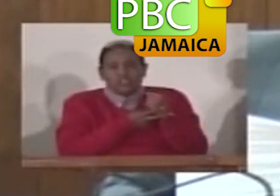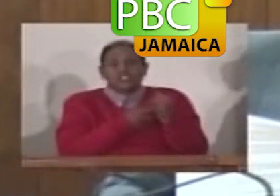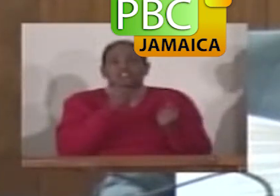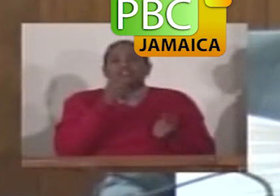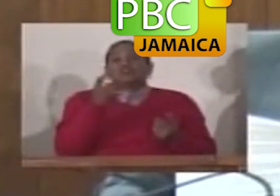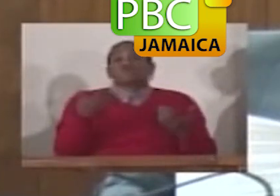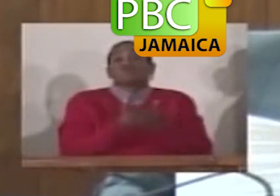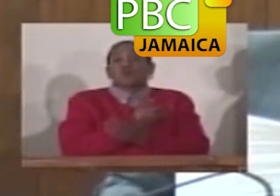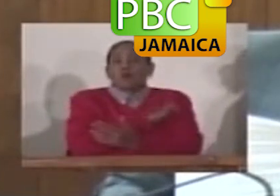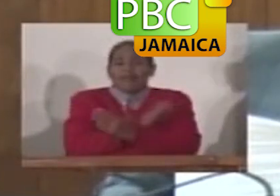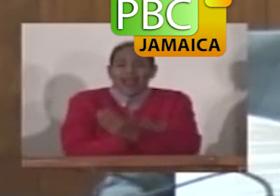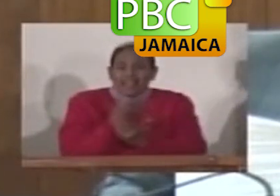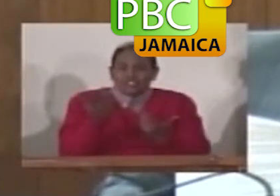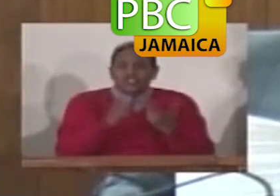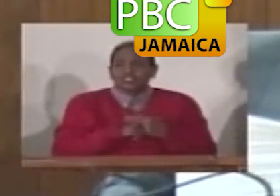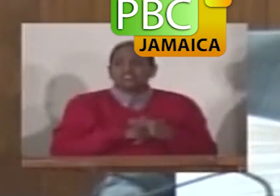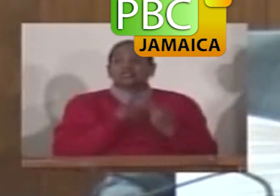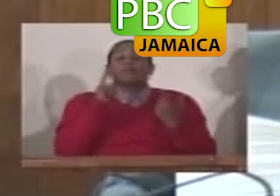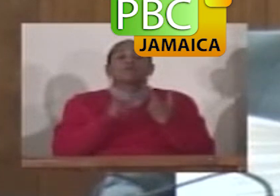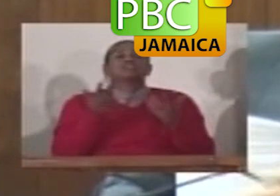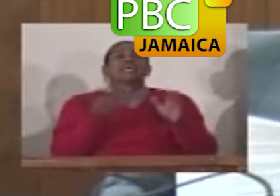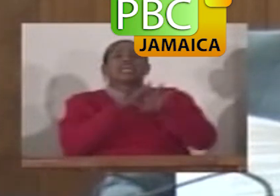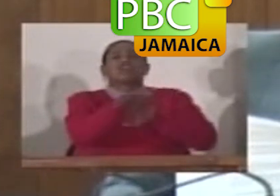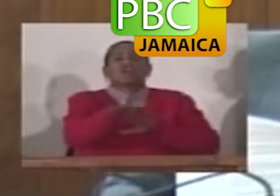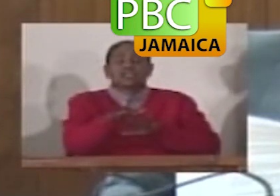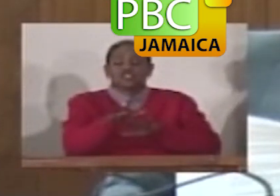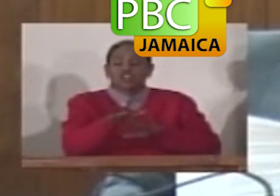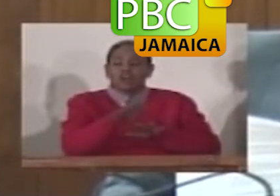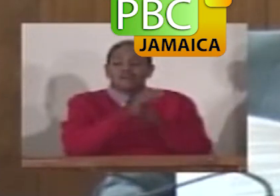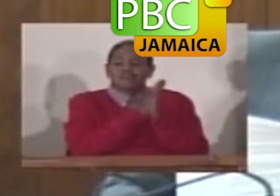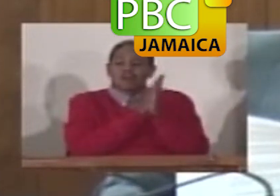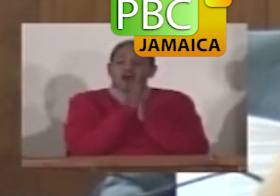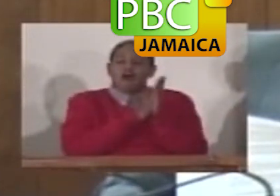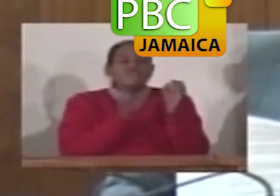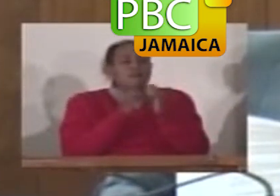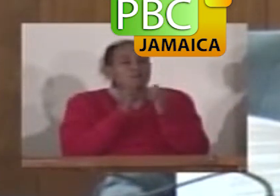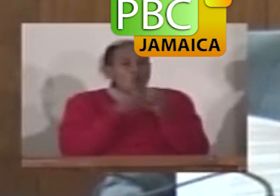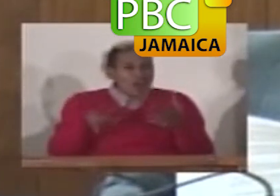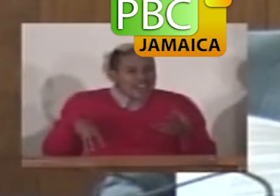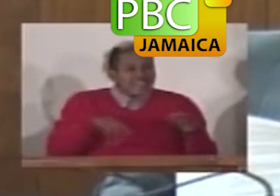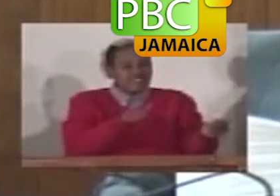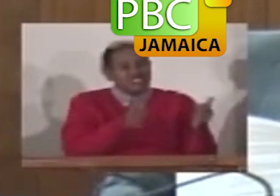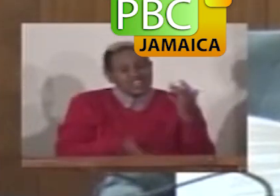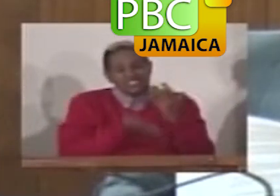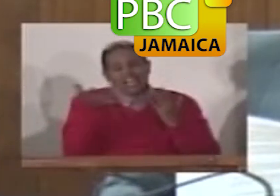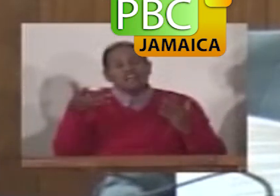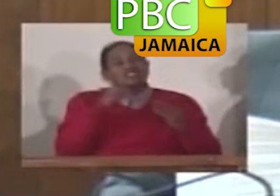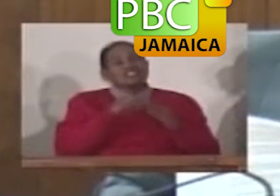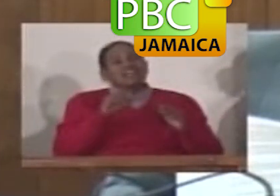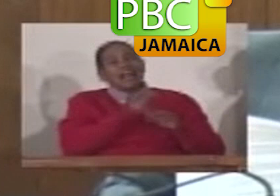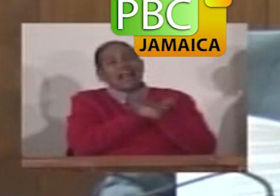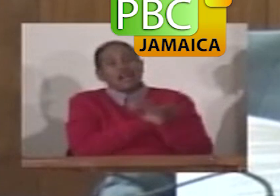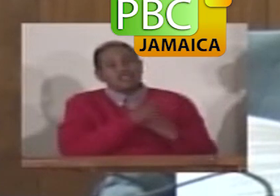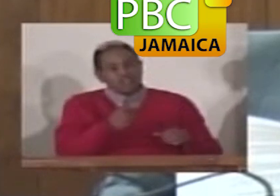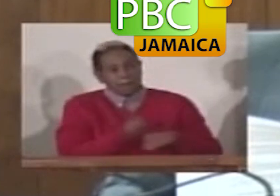renewable energy, and the integration of more efficient technologies in energy